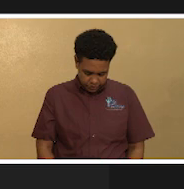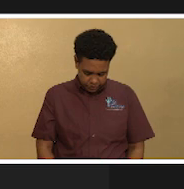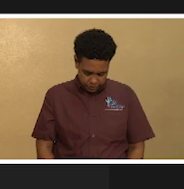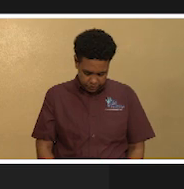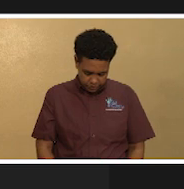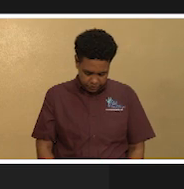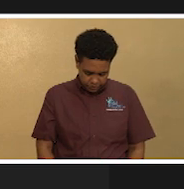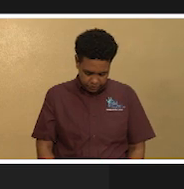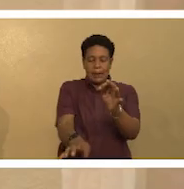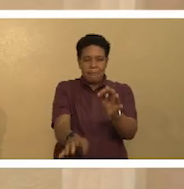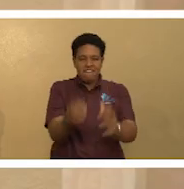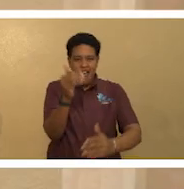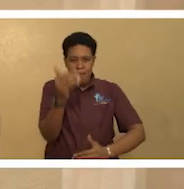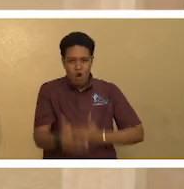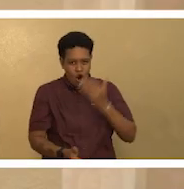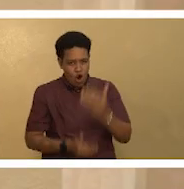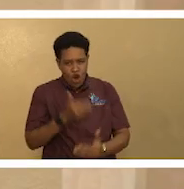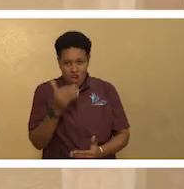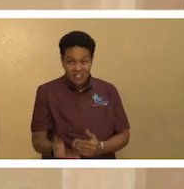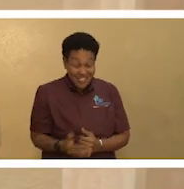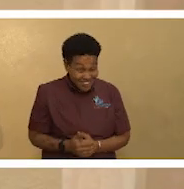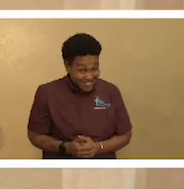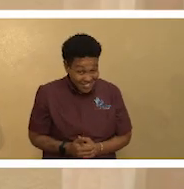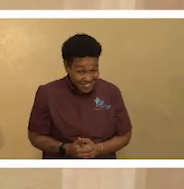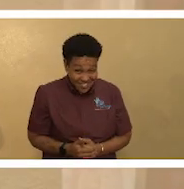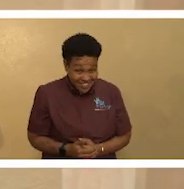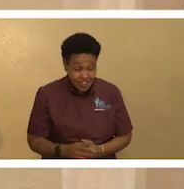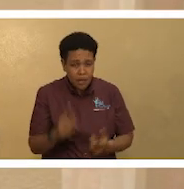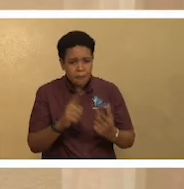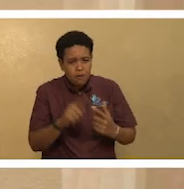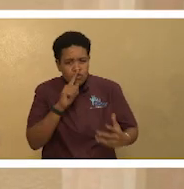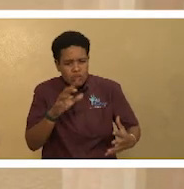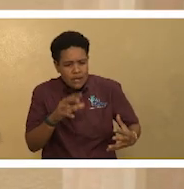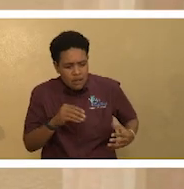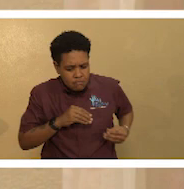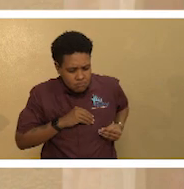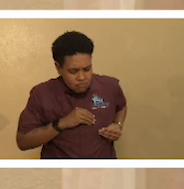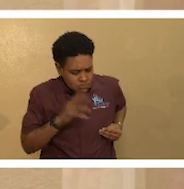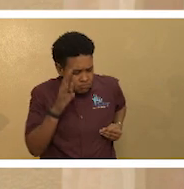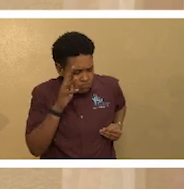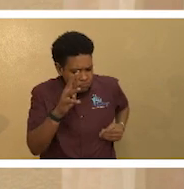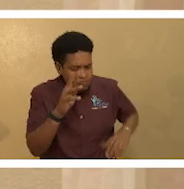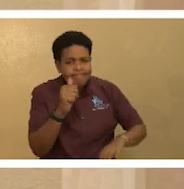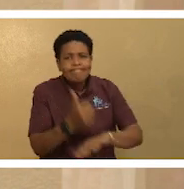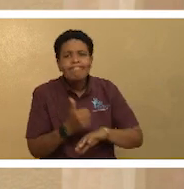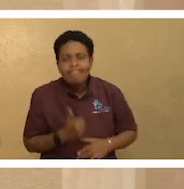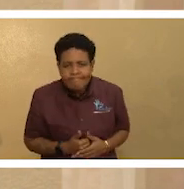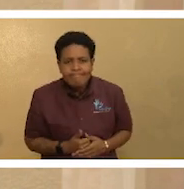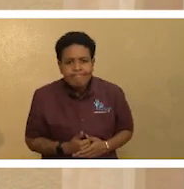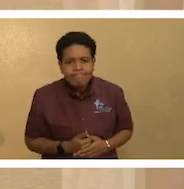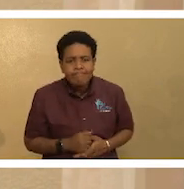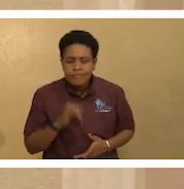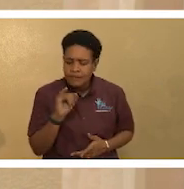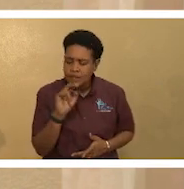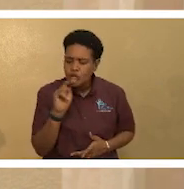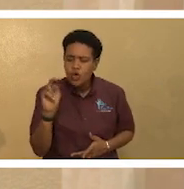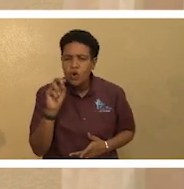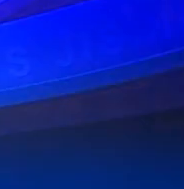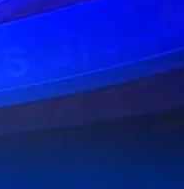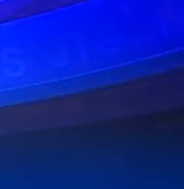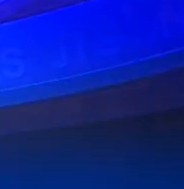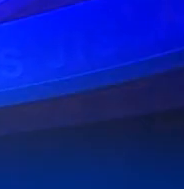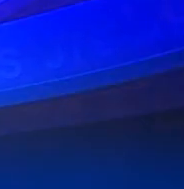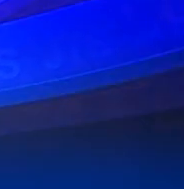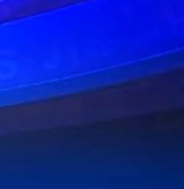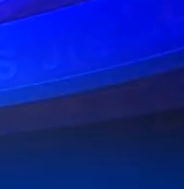public services. NIDS Program Director Warren Vernon says the system will also improve the detection of identity fraud.